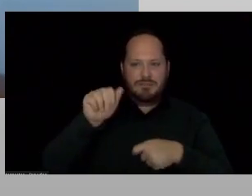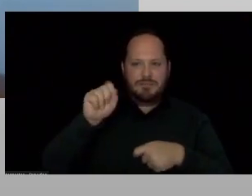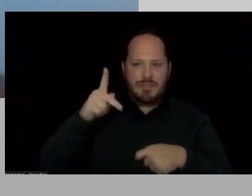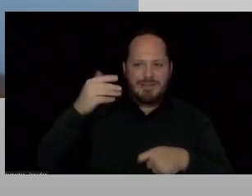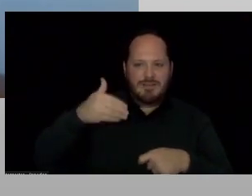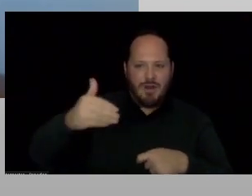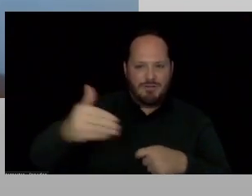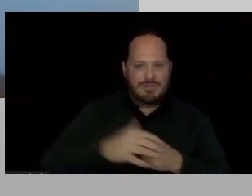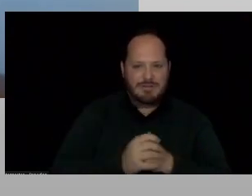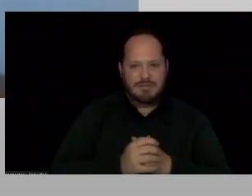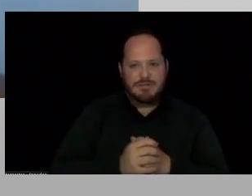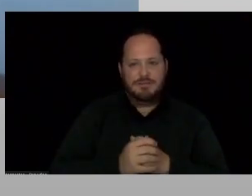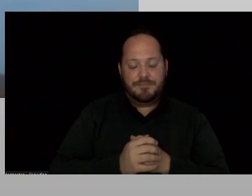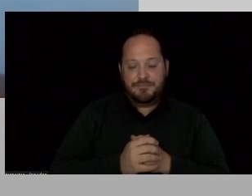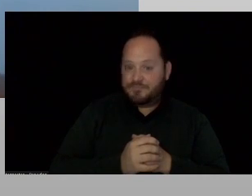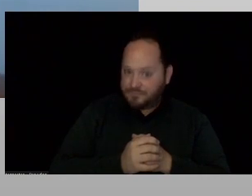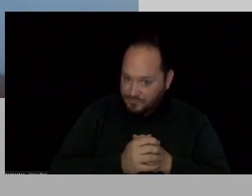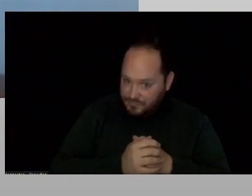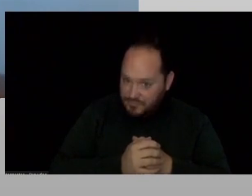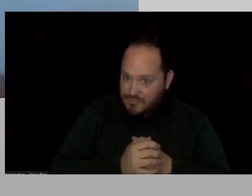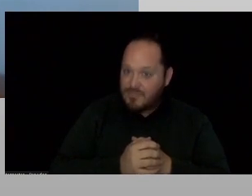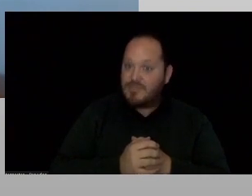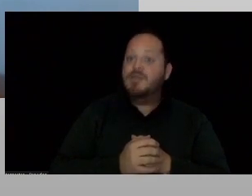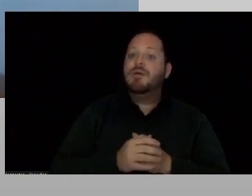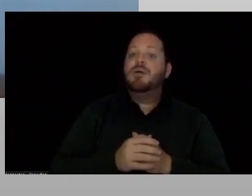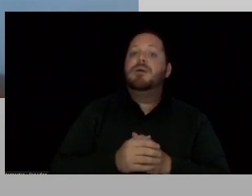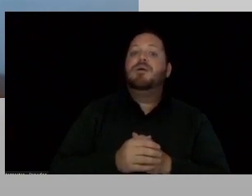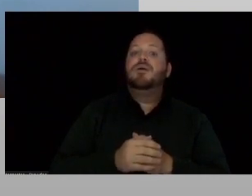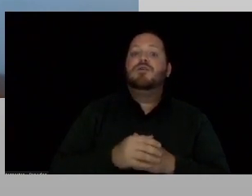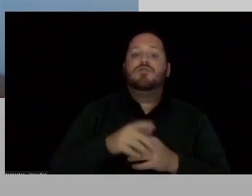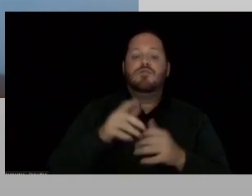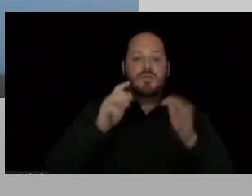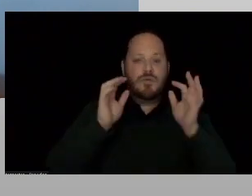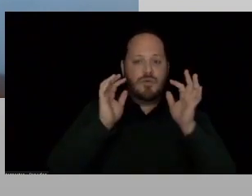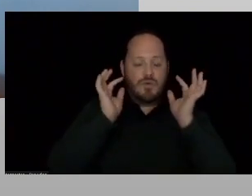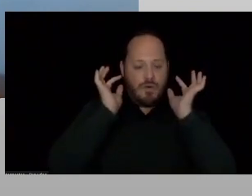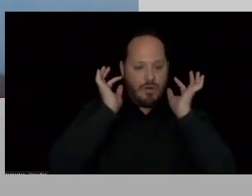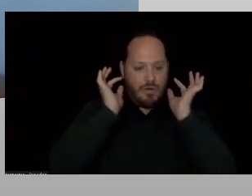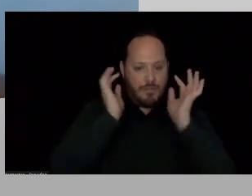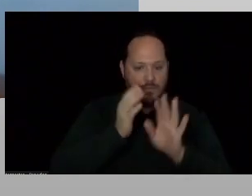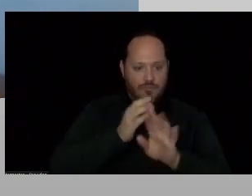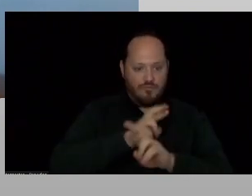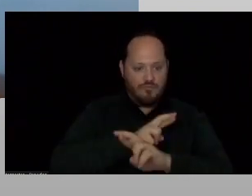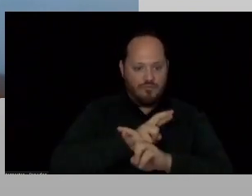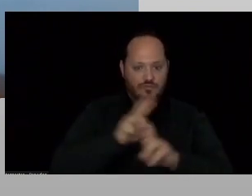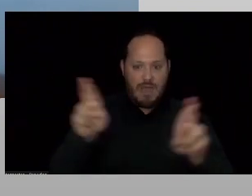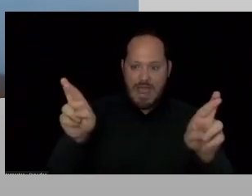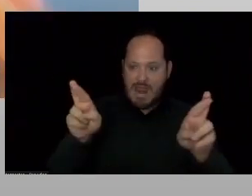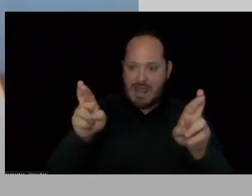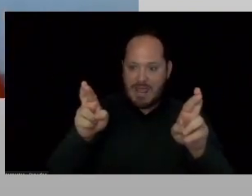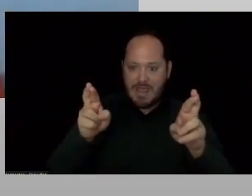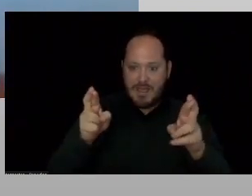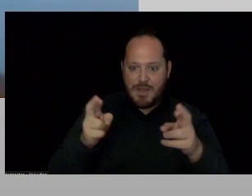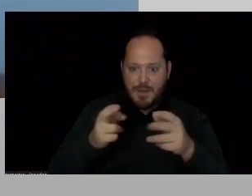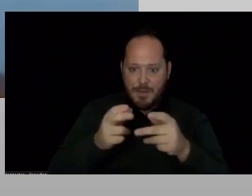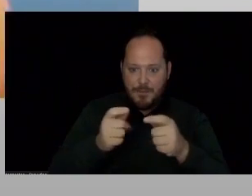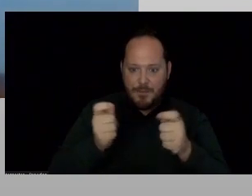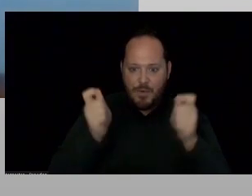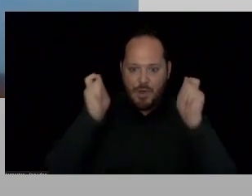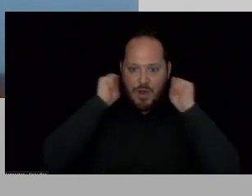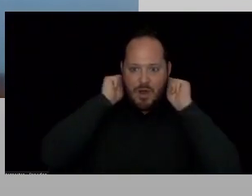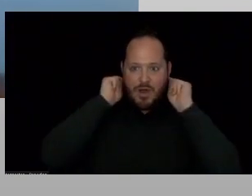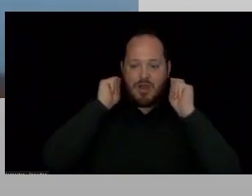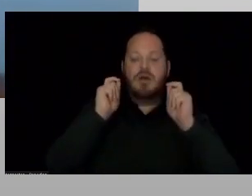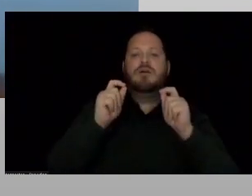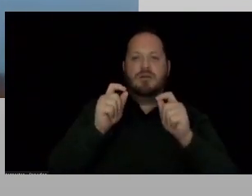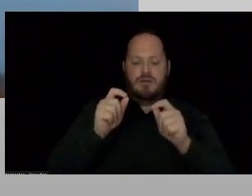hands should be washed immediately before putting on and after removing any kind of face mask. And you should think of the outside